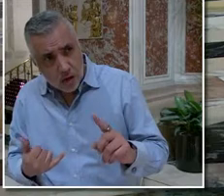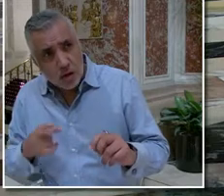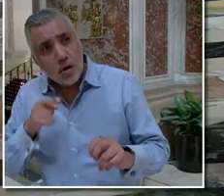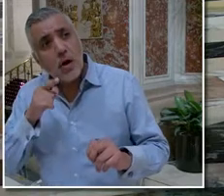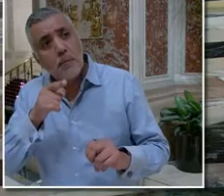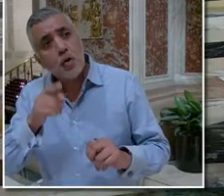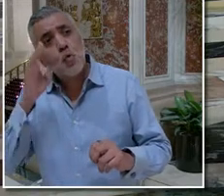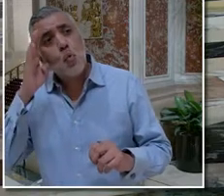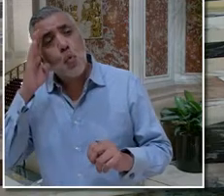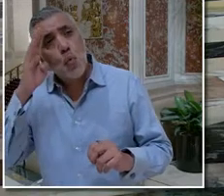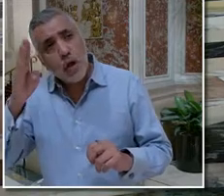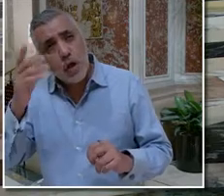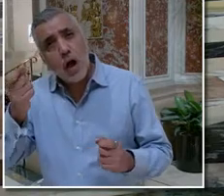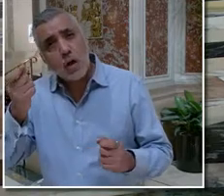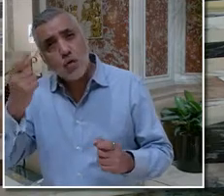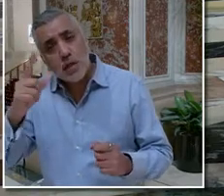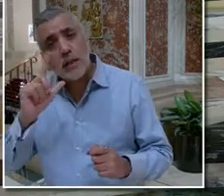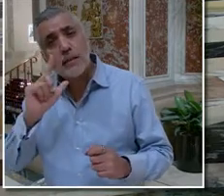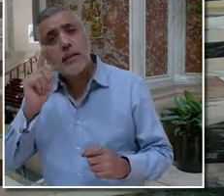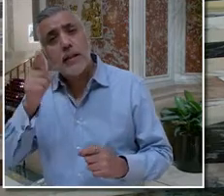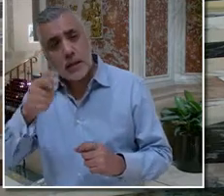will understand later.